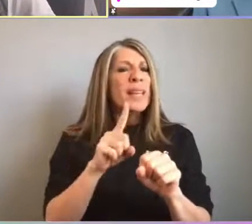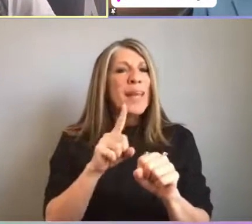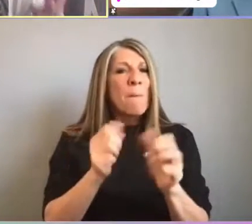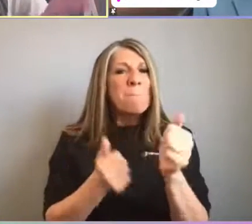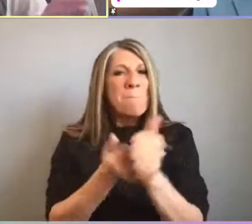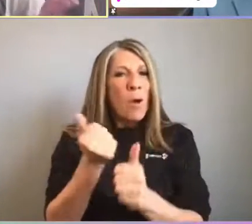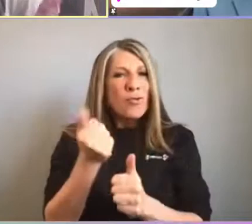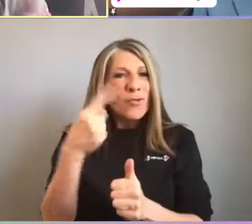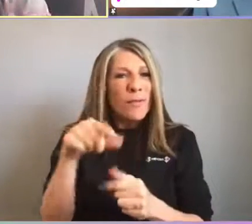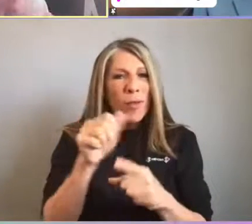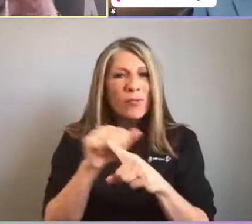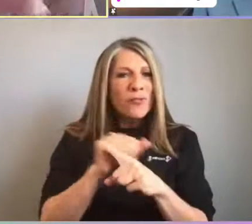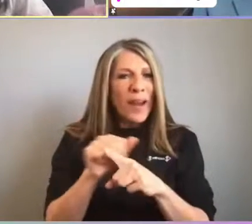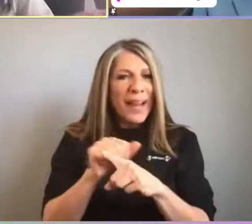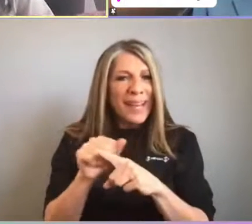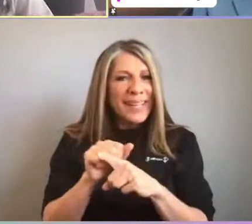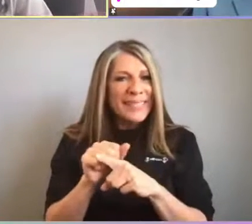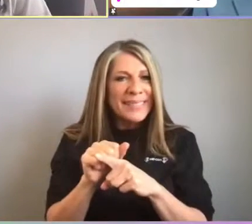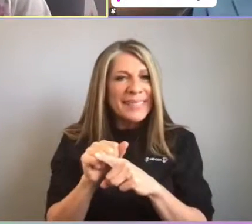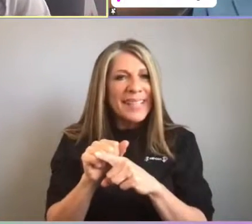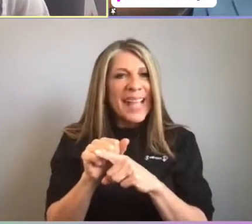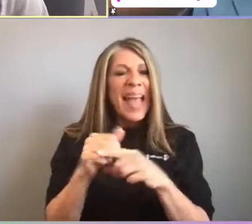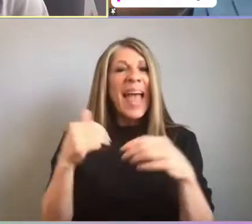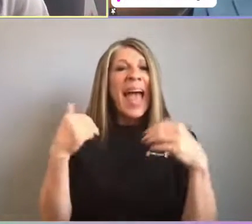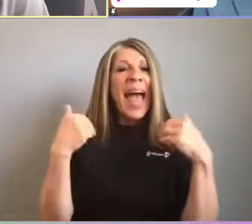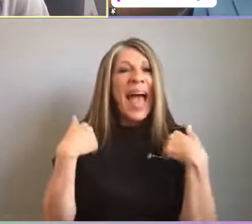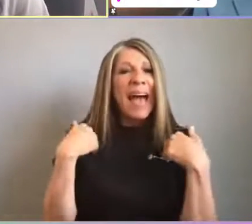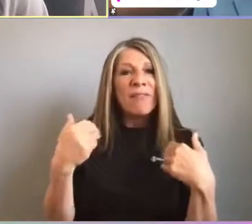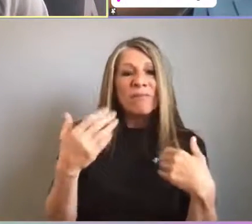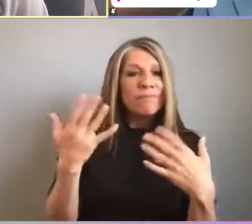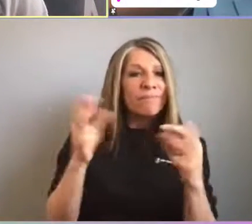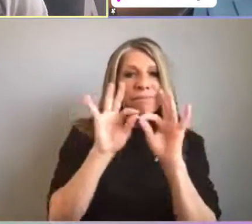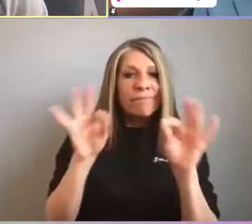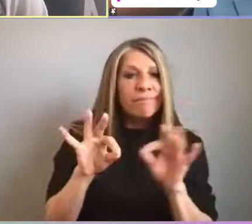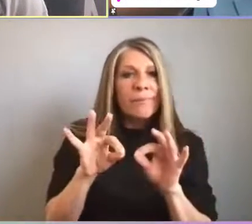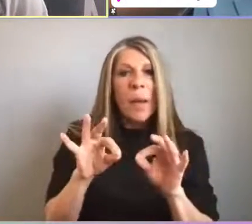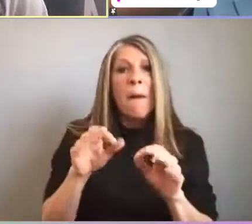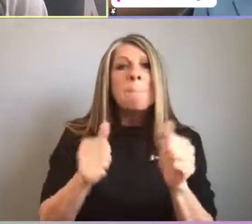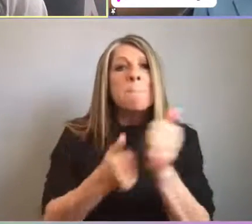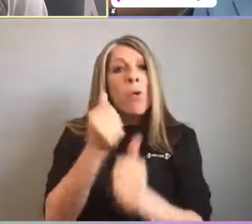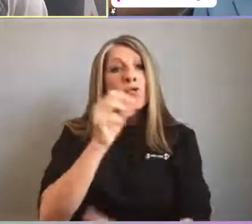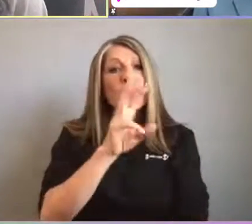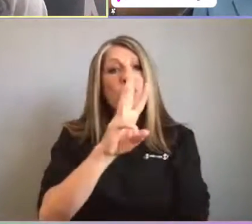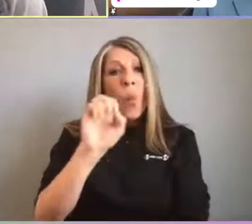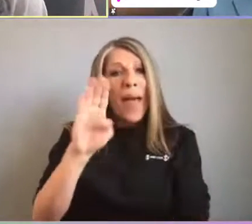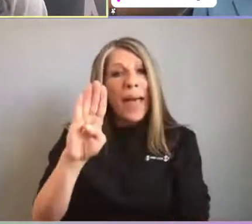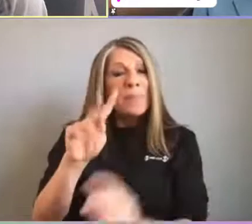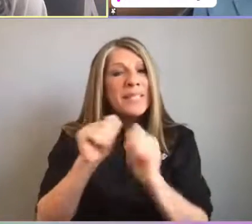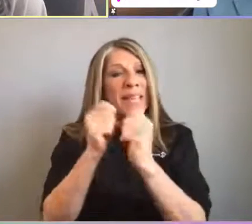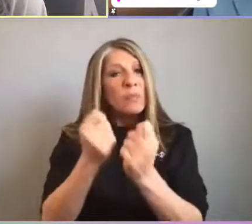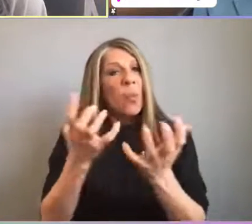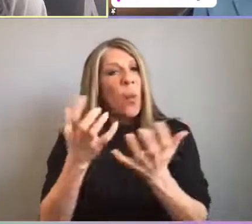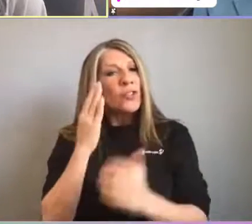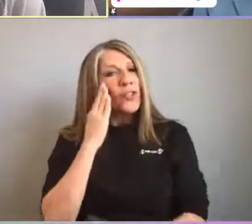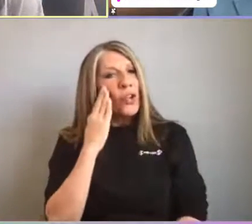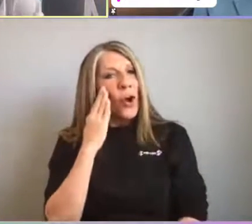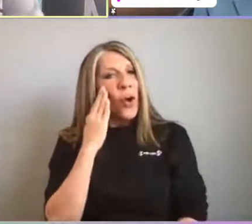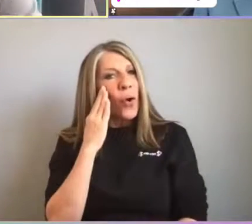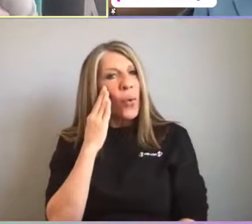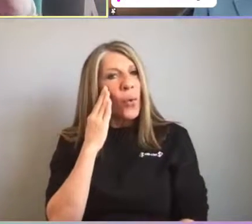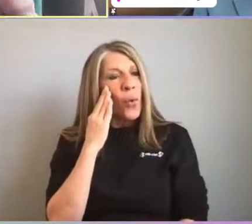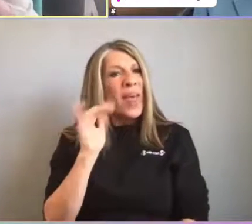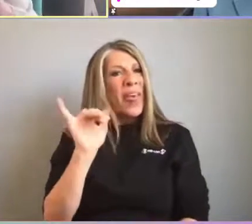most of these trainings have feedback forms. Most web teams want to know if, maybe